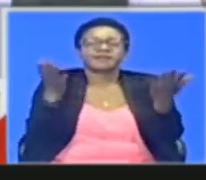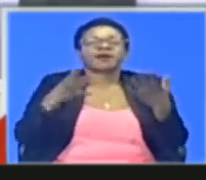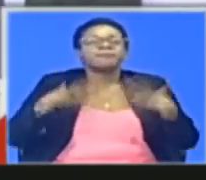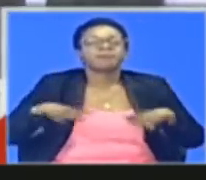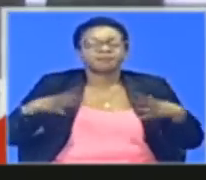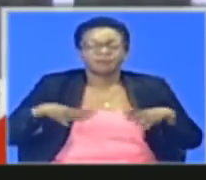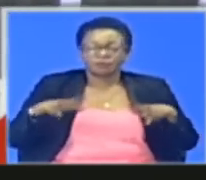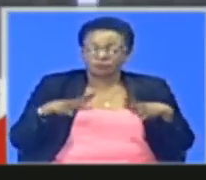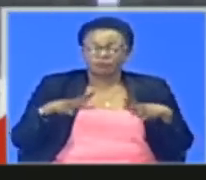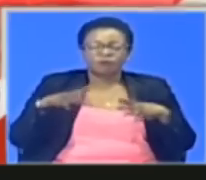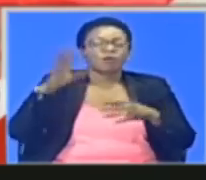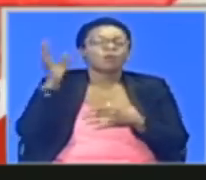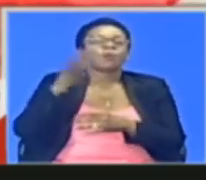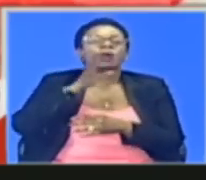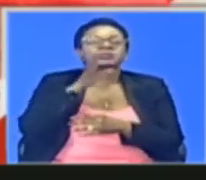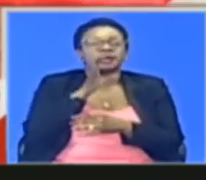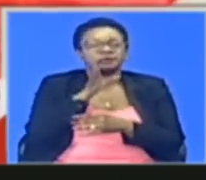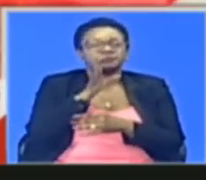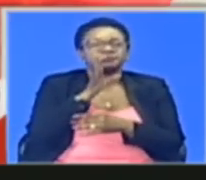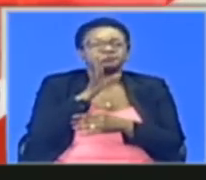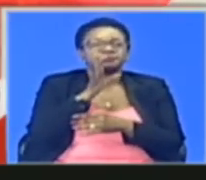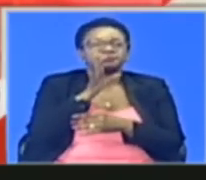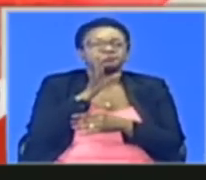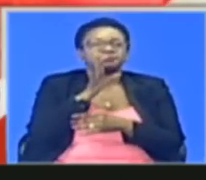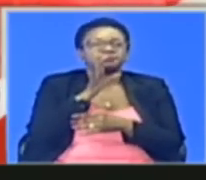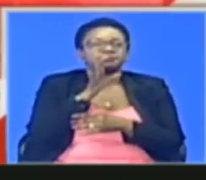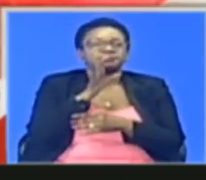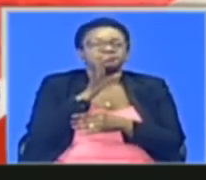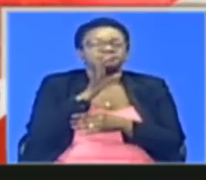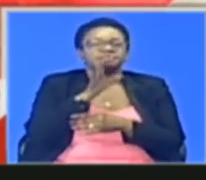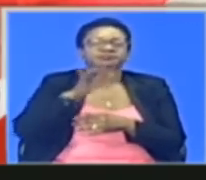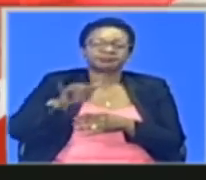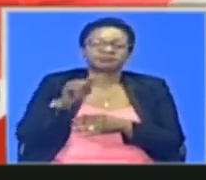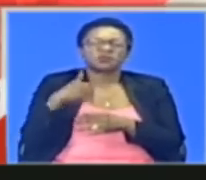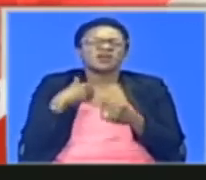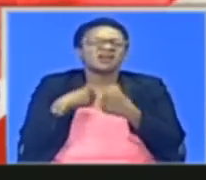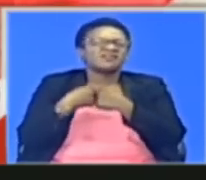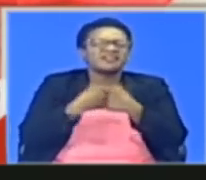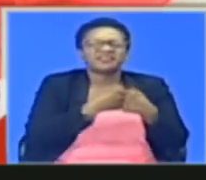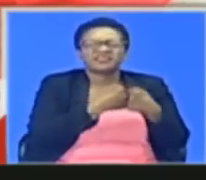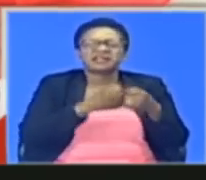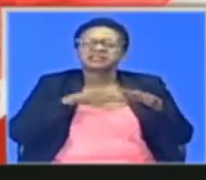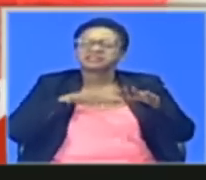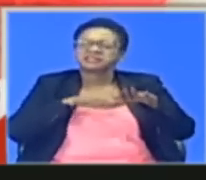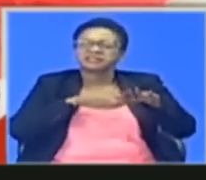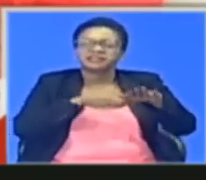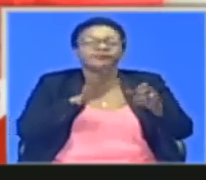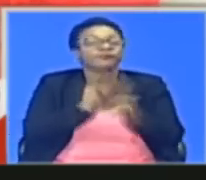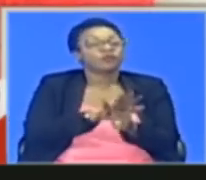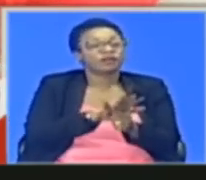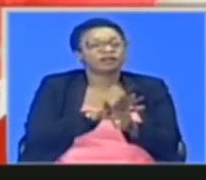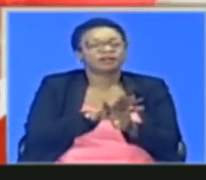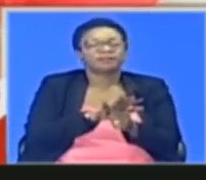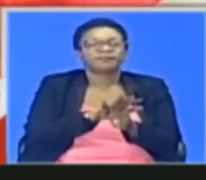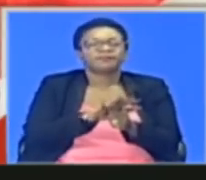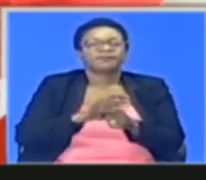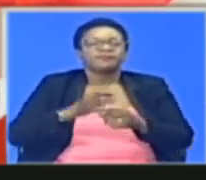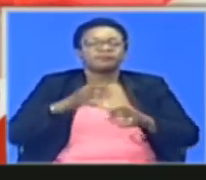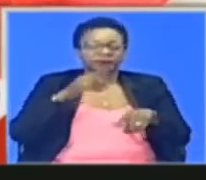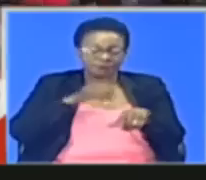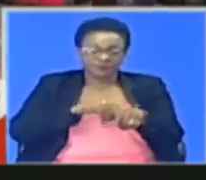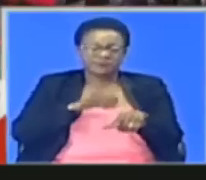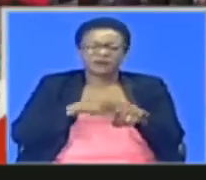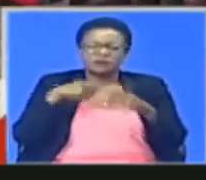wa kawaida maji. Nairobi yetu iko na msongamano wa magari. Kolera imeingia kila